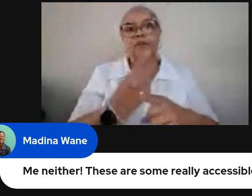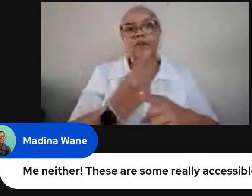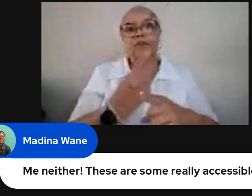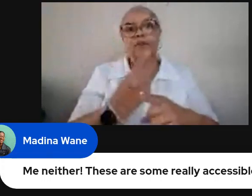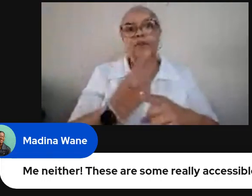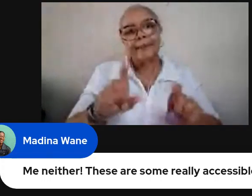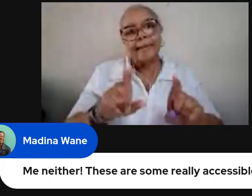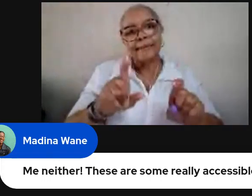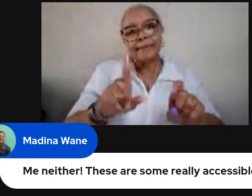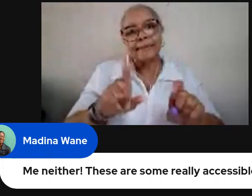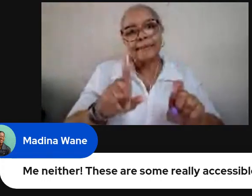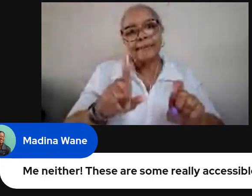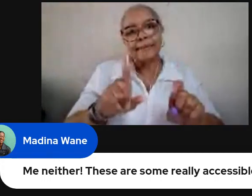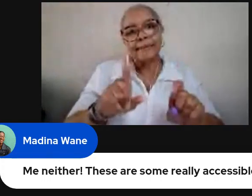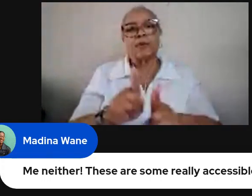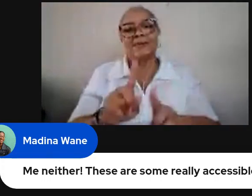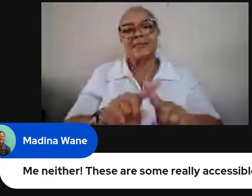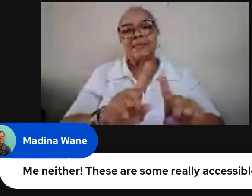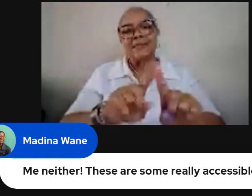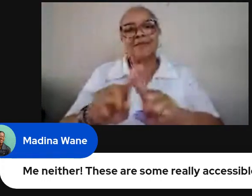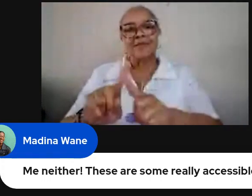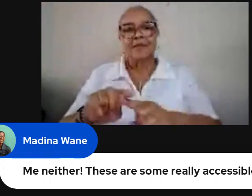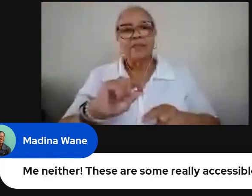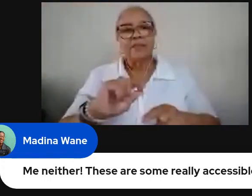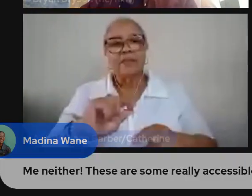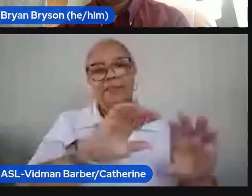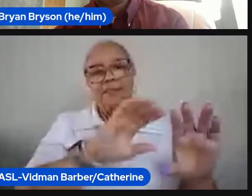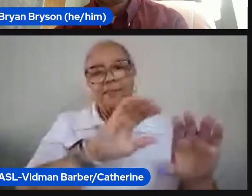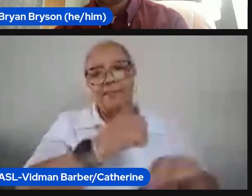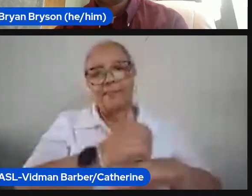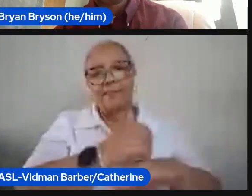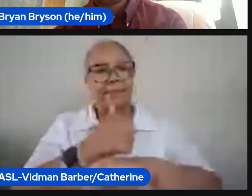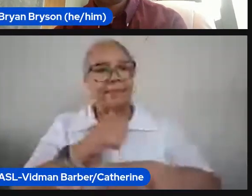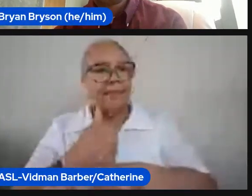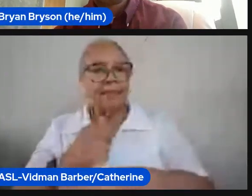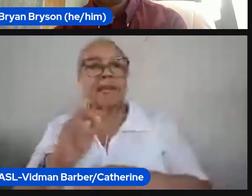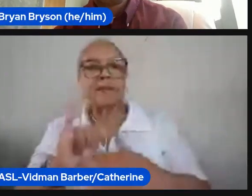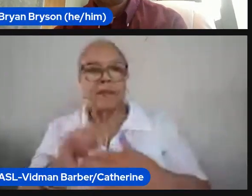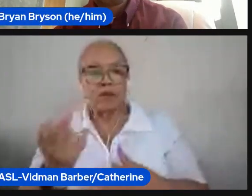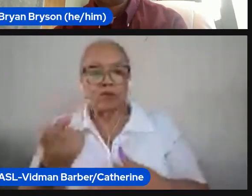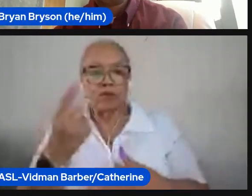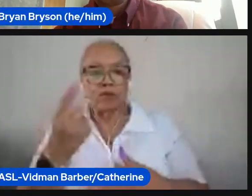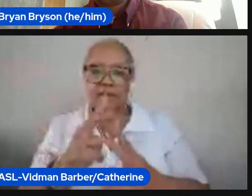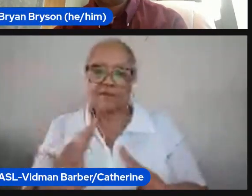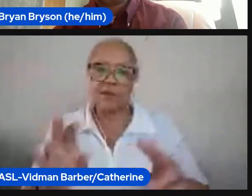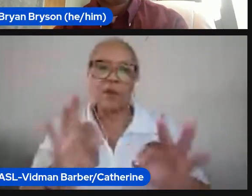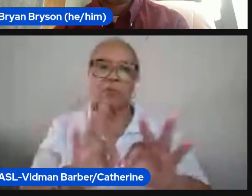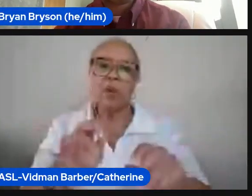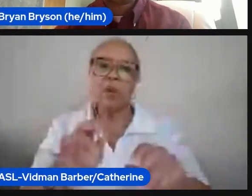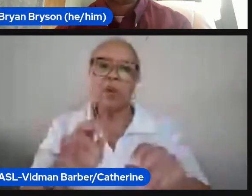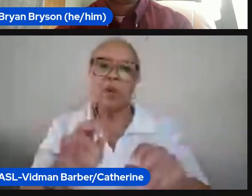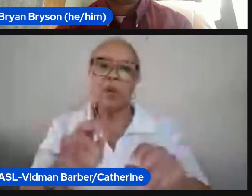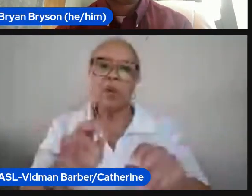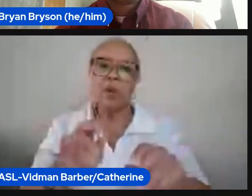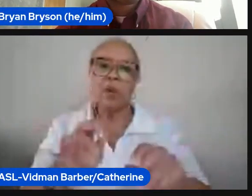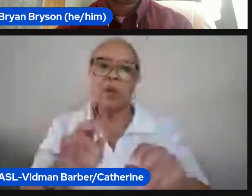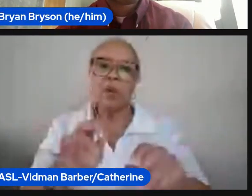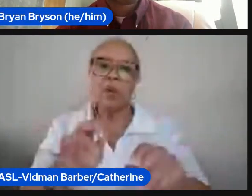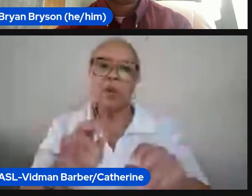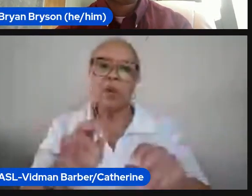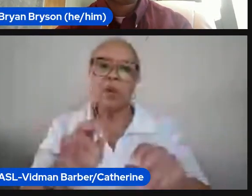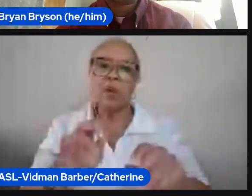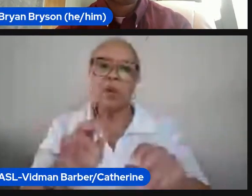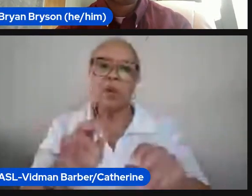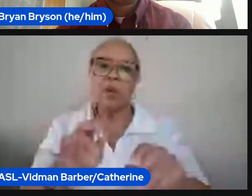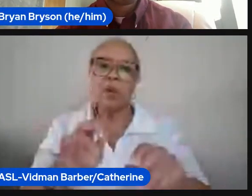well in different settings? So I think that sort of understanding is important. But then again, we work with black boxes every single day. My